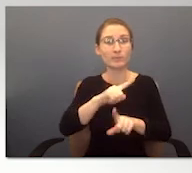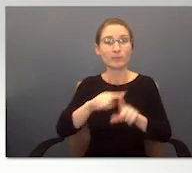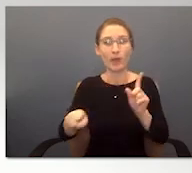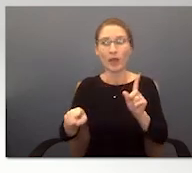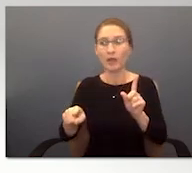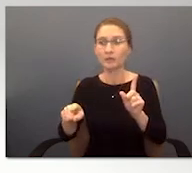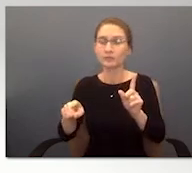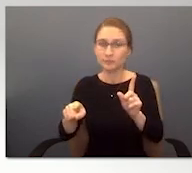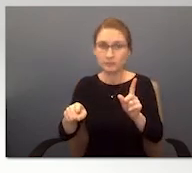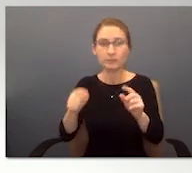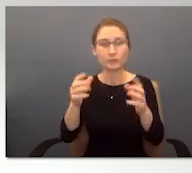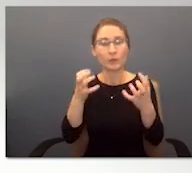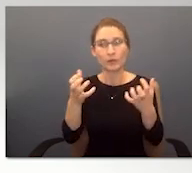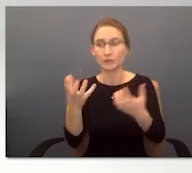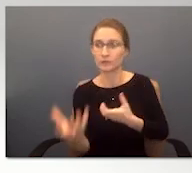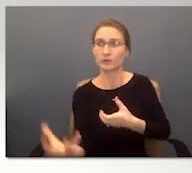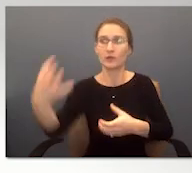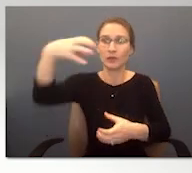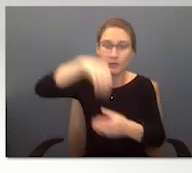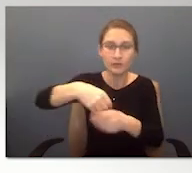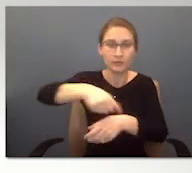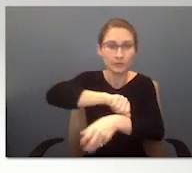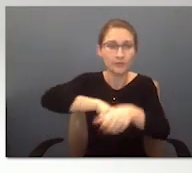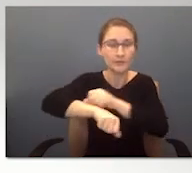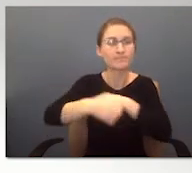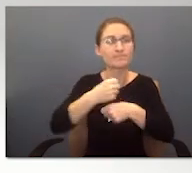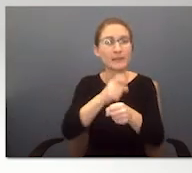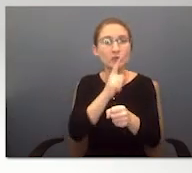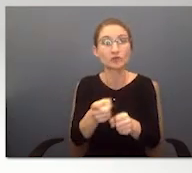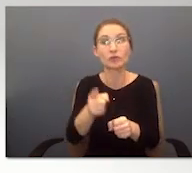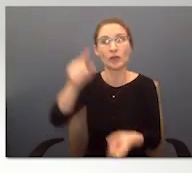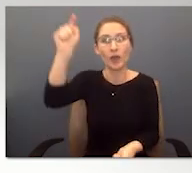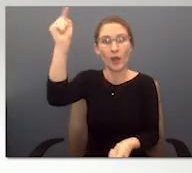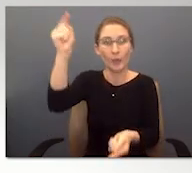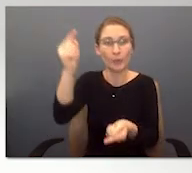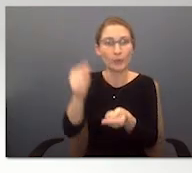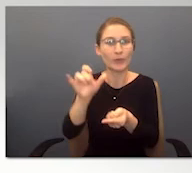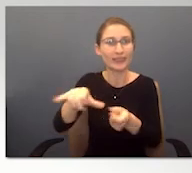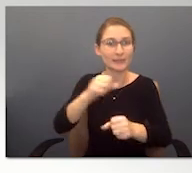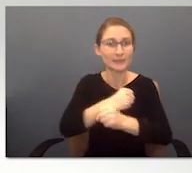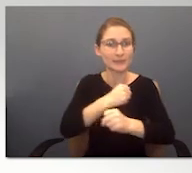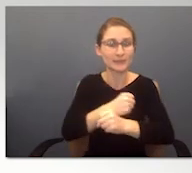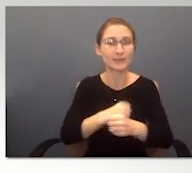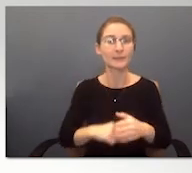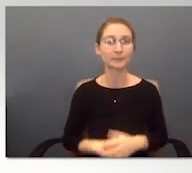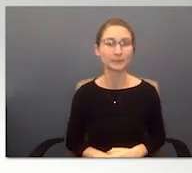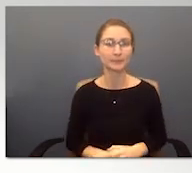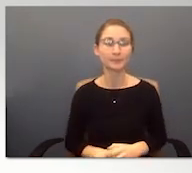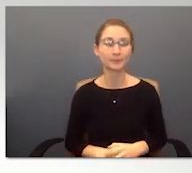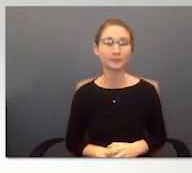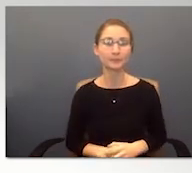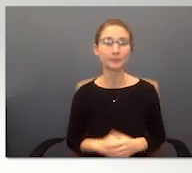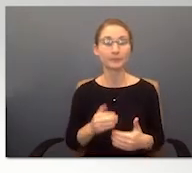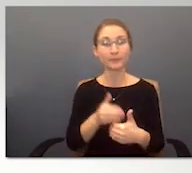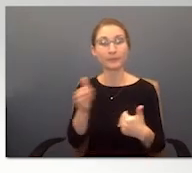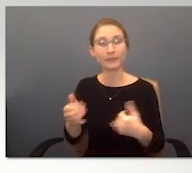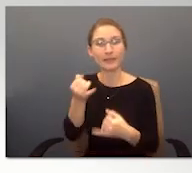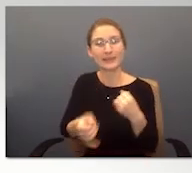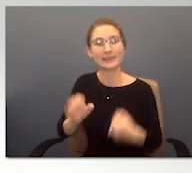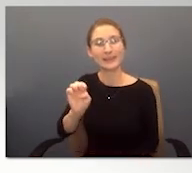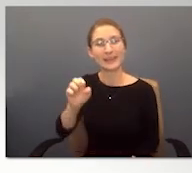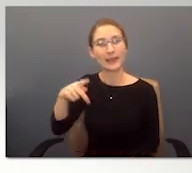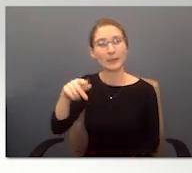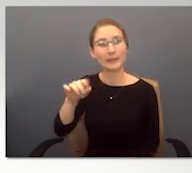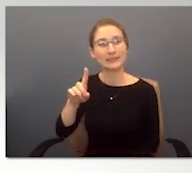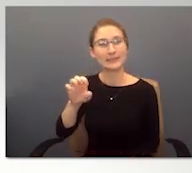the step further and making sure that this never happens again. And then our State Systems Development Initiative is our epidemiologists and